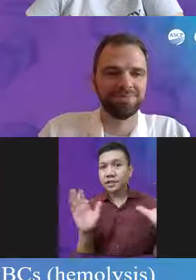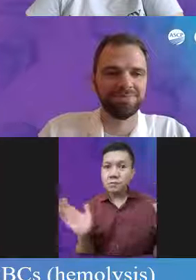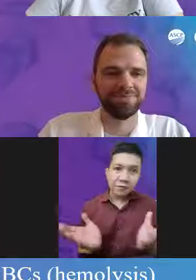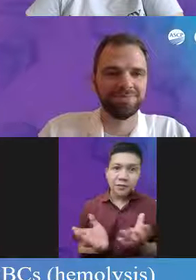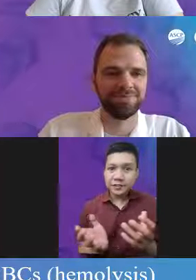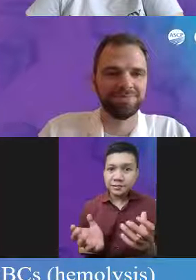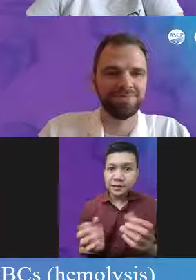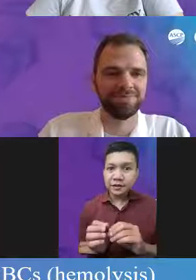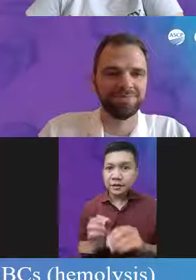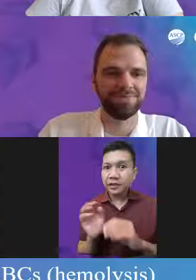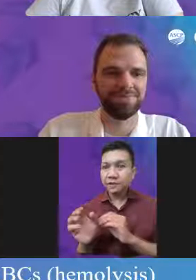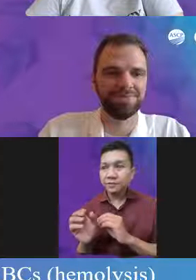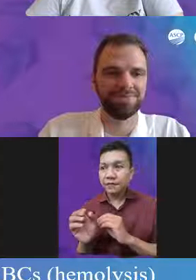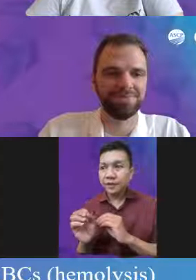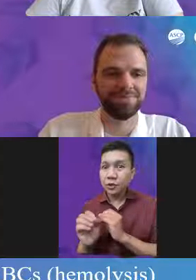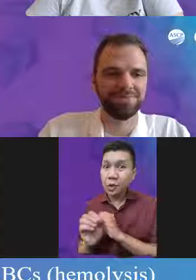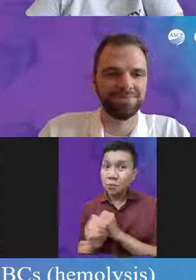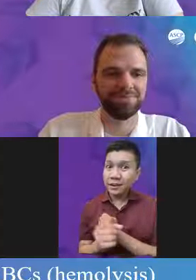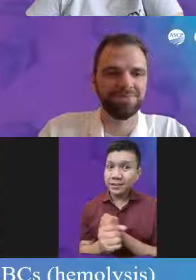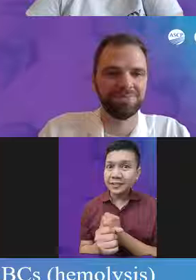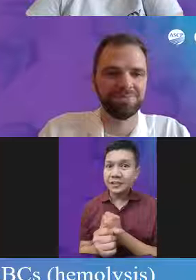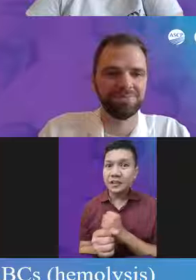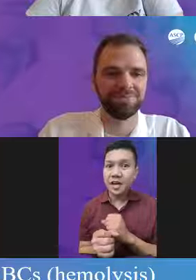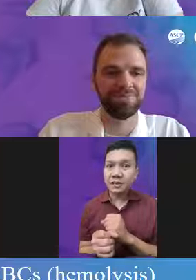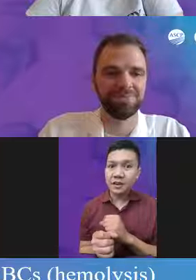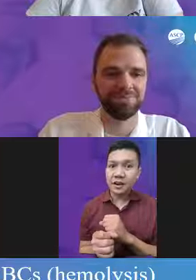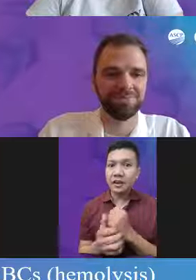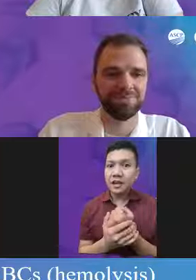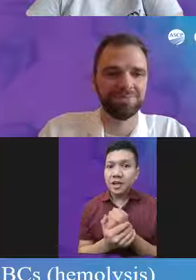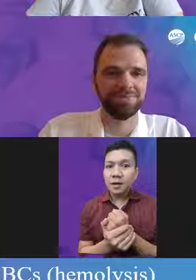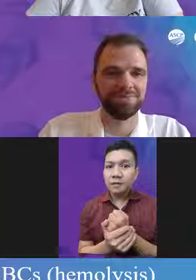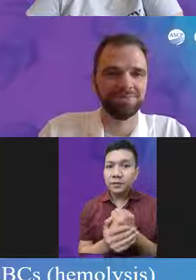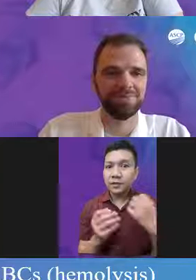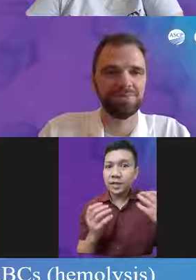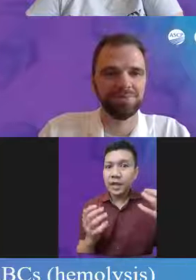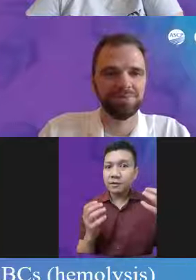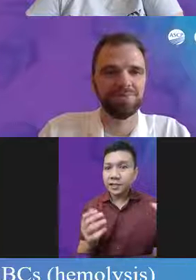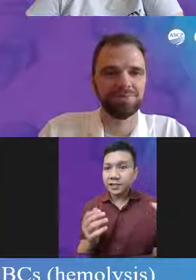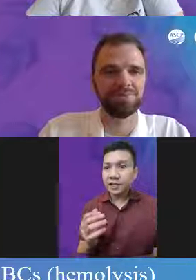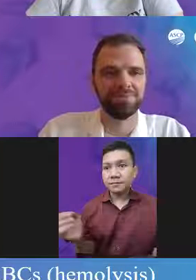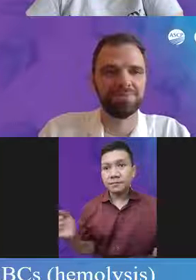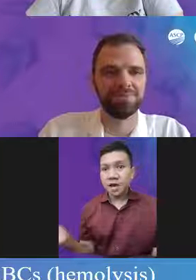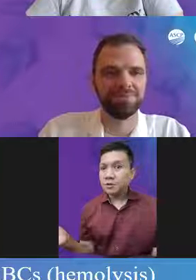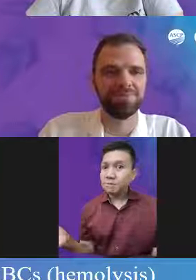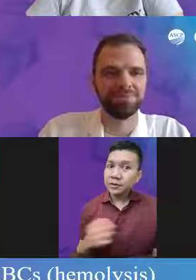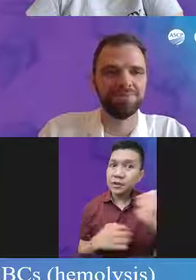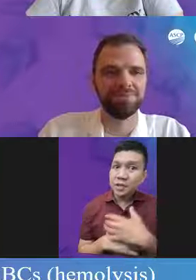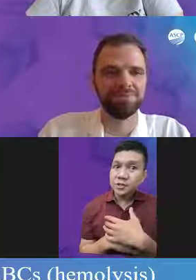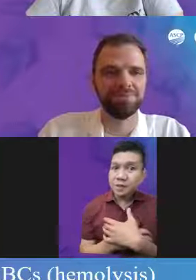what's around the smear. Like if there's low platelets there, because that tells us